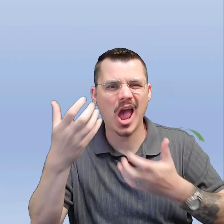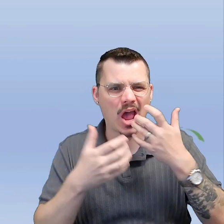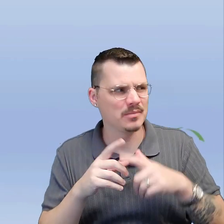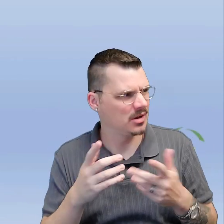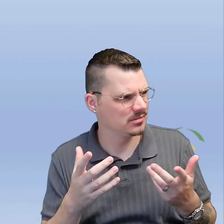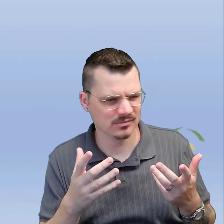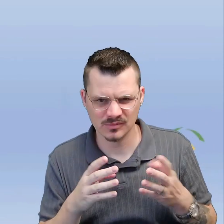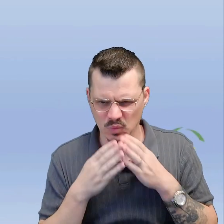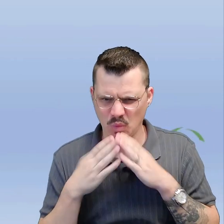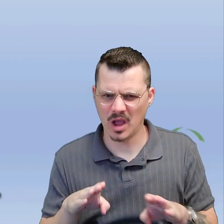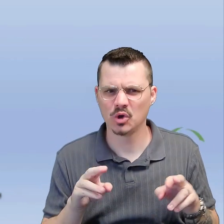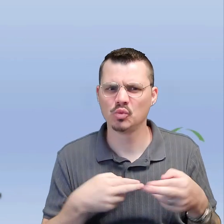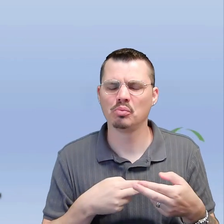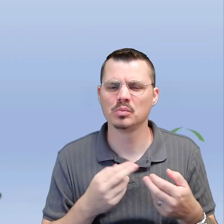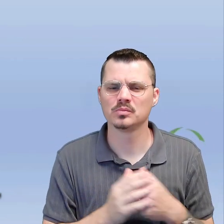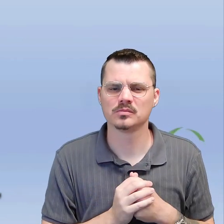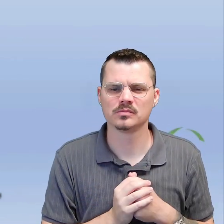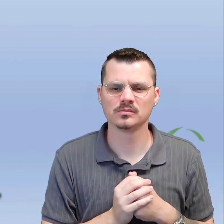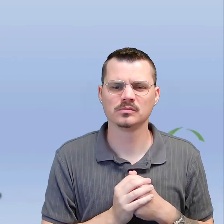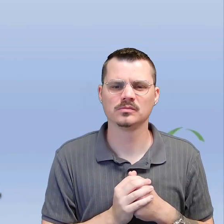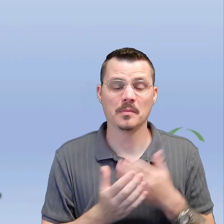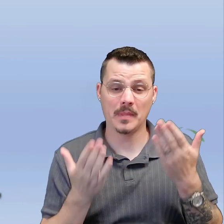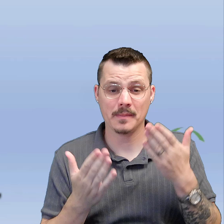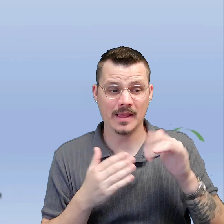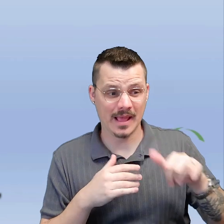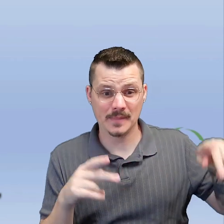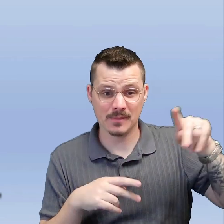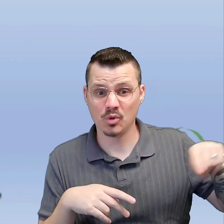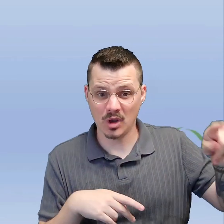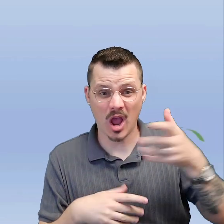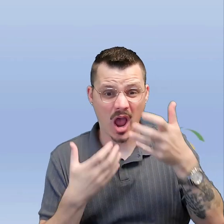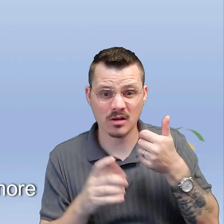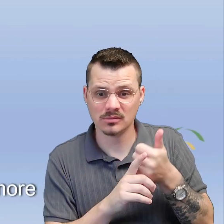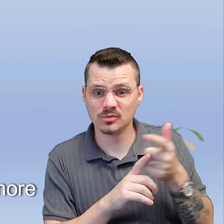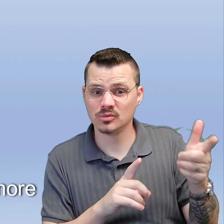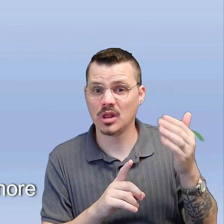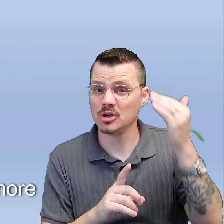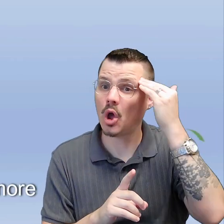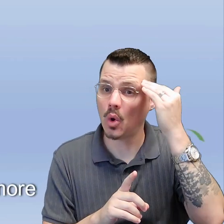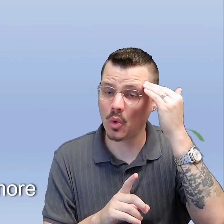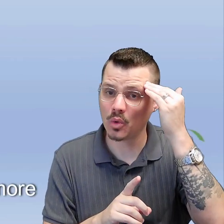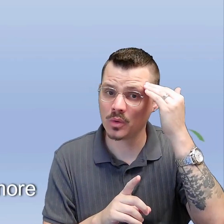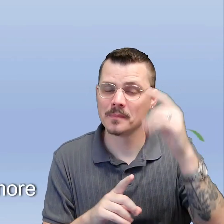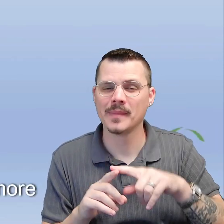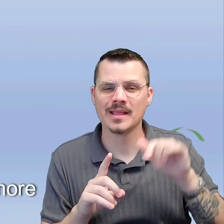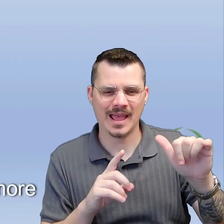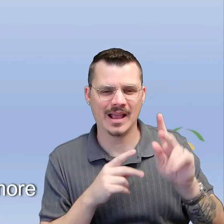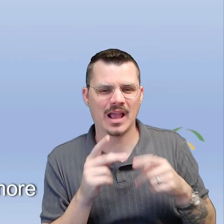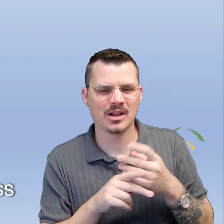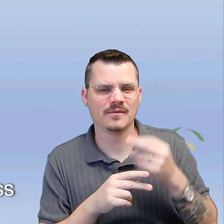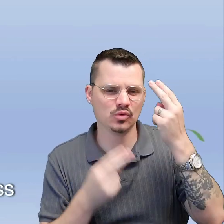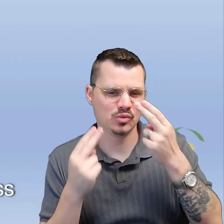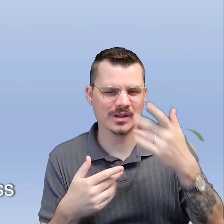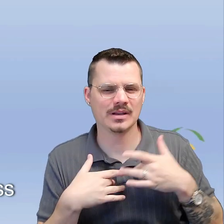them. It could be people that they know, although that sort of hallucination is